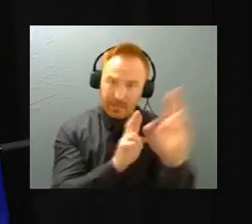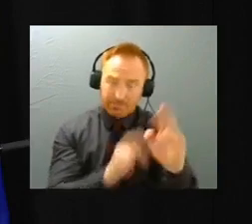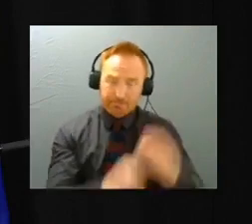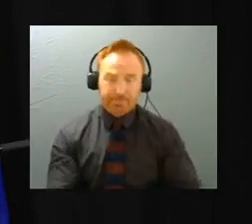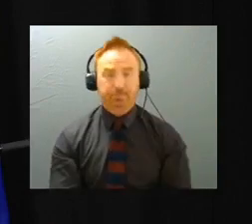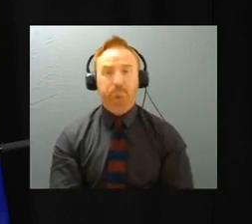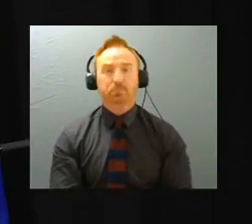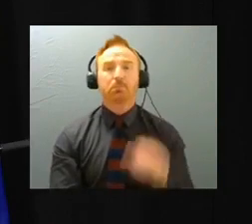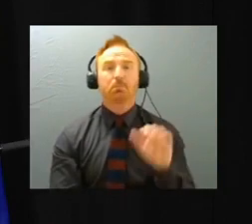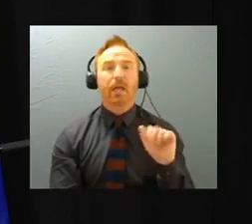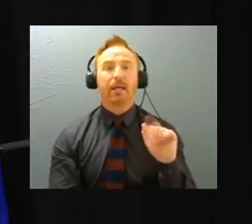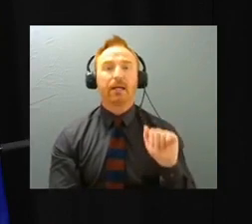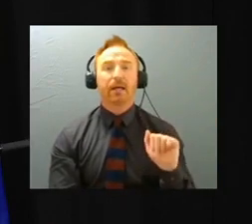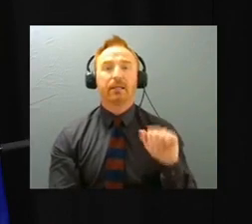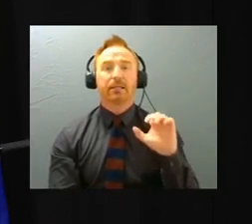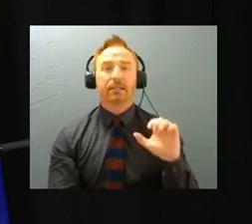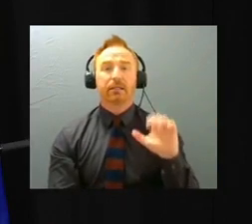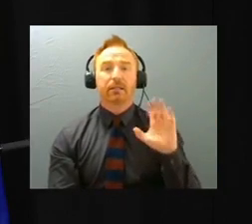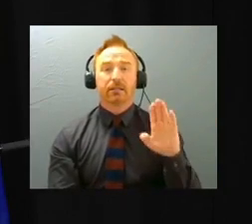North.